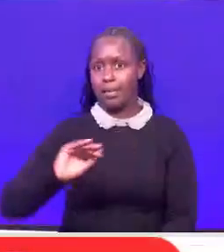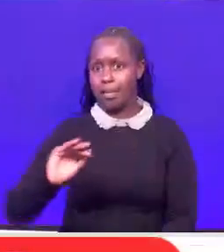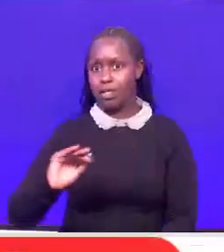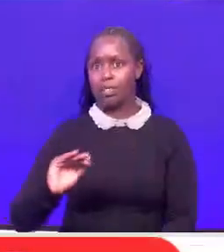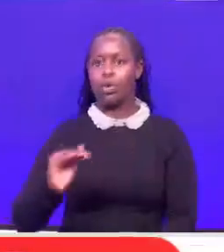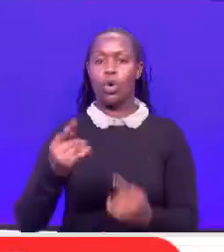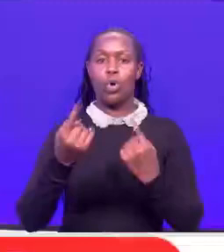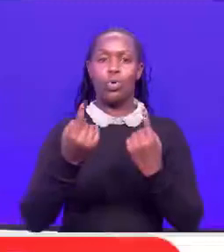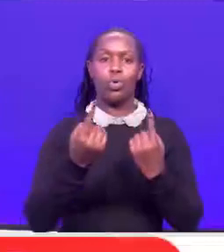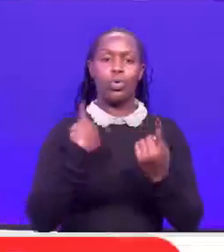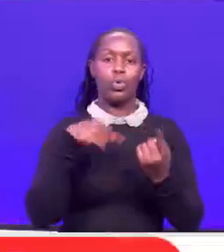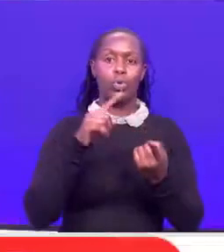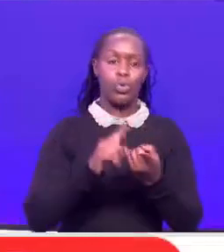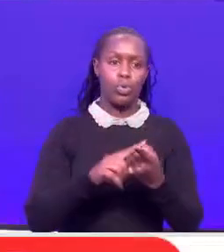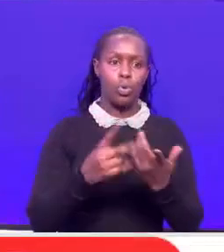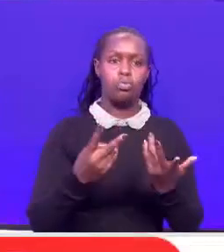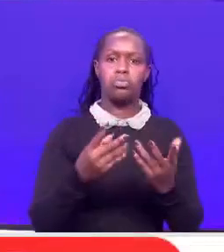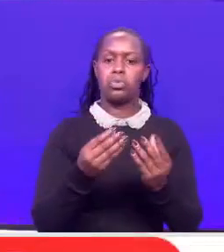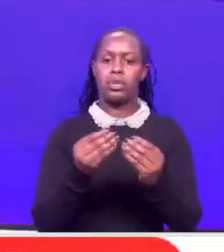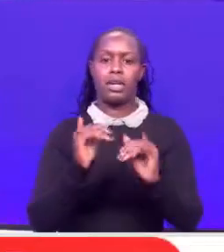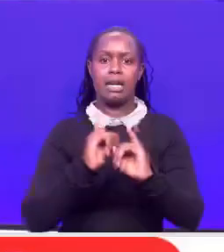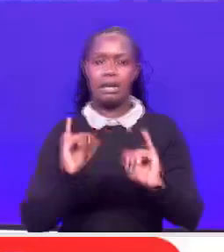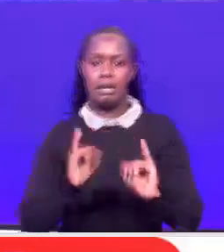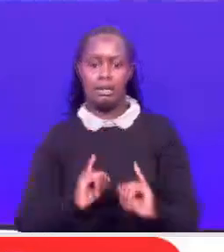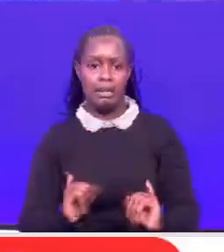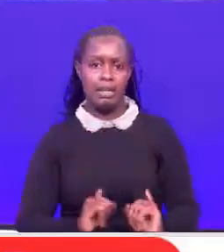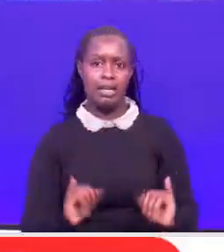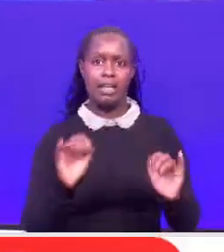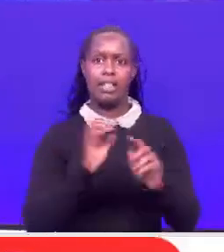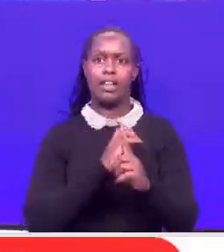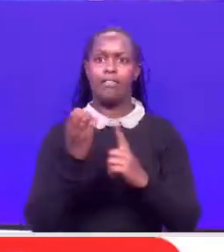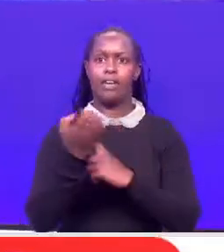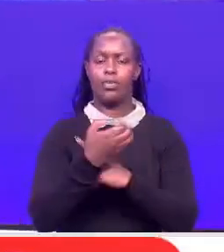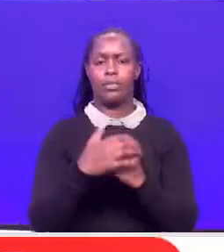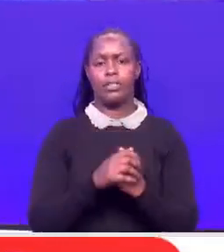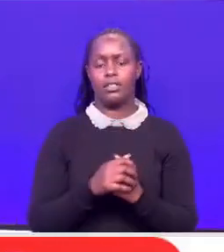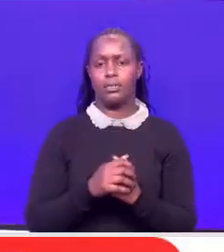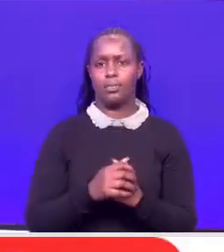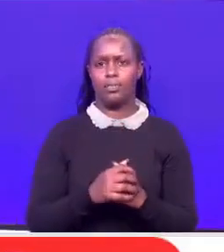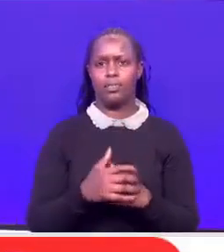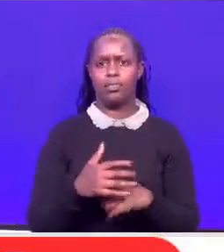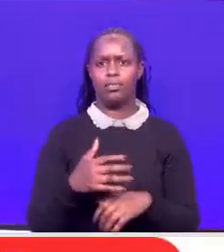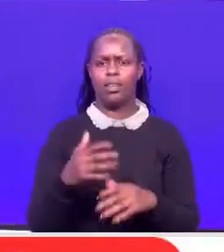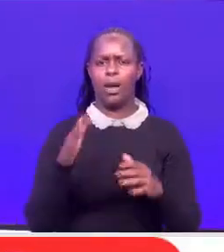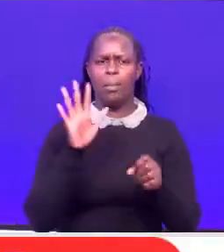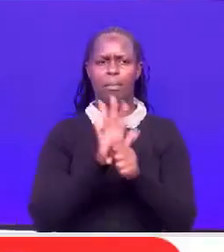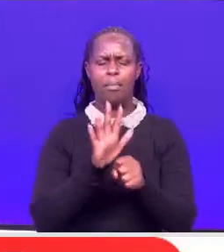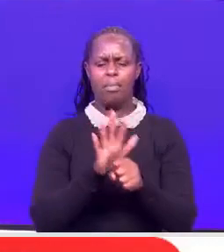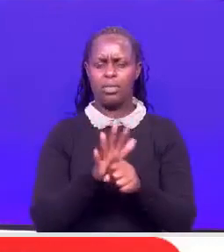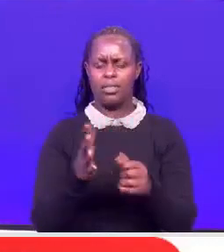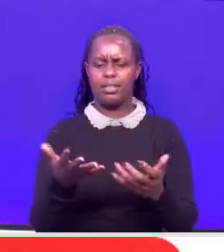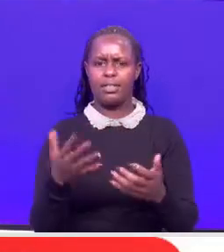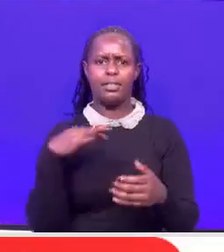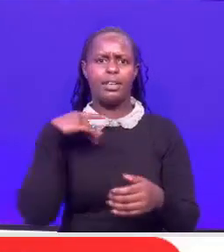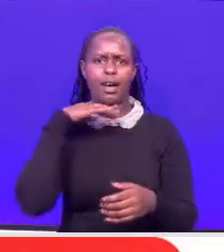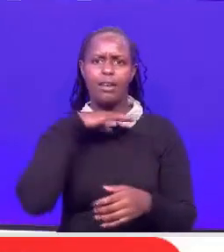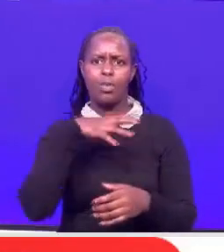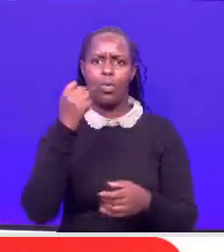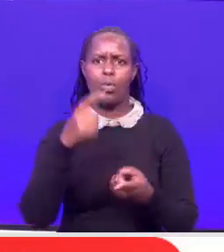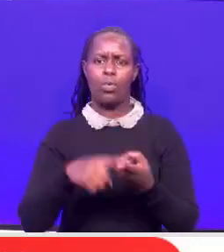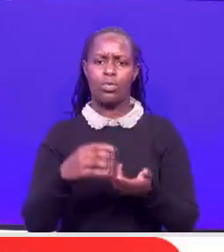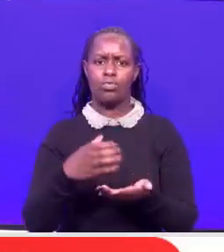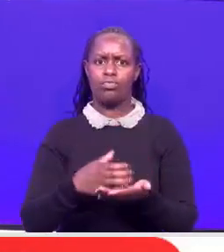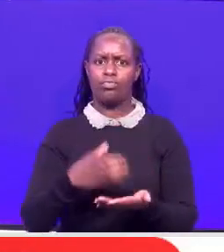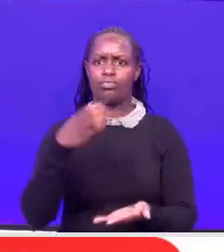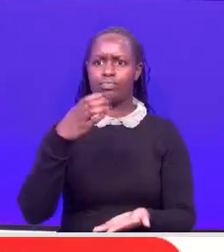the environmental impact left on the wake of the event. Most waste zilikuwa ni chupa, size za